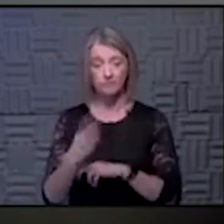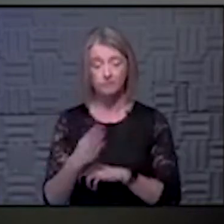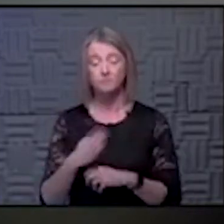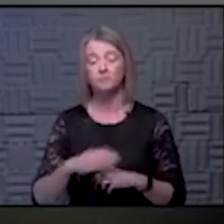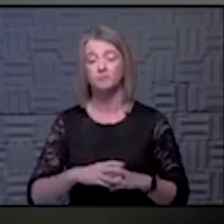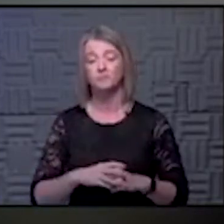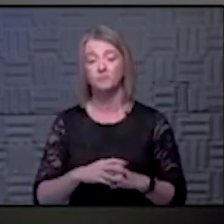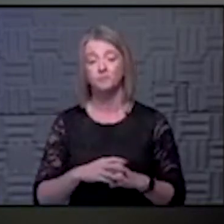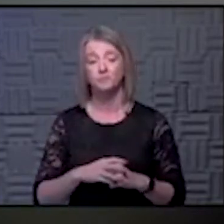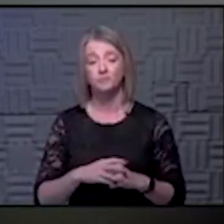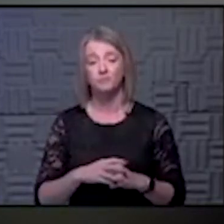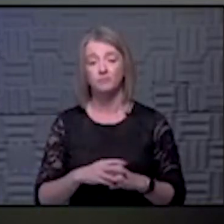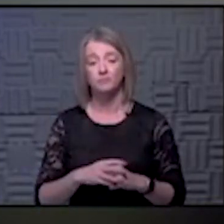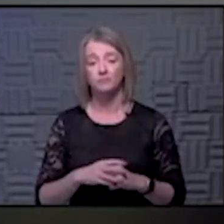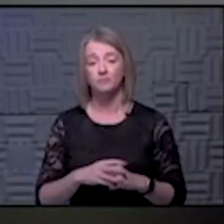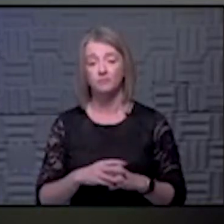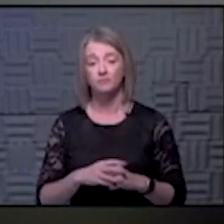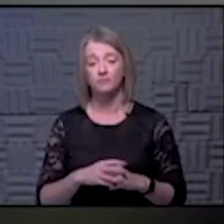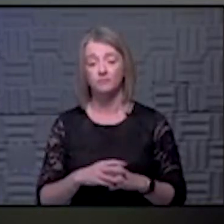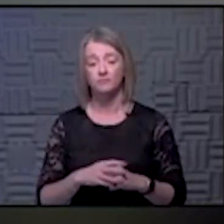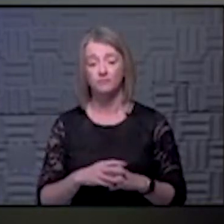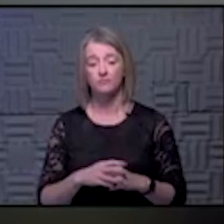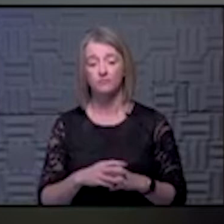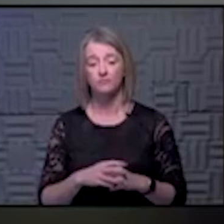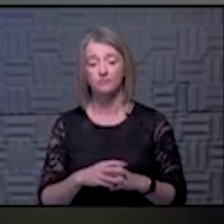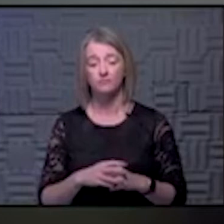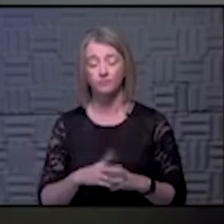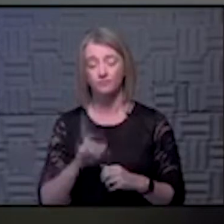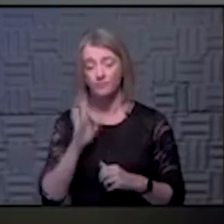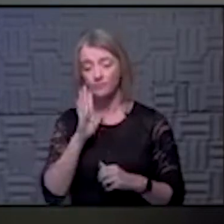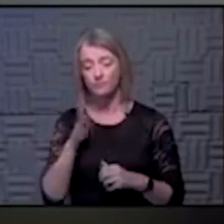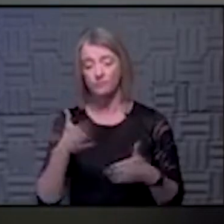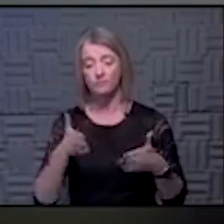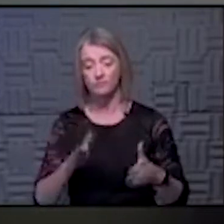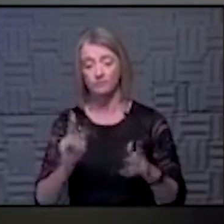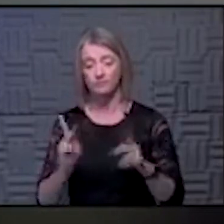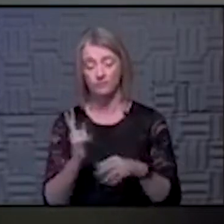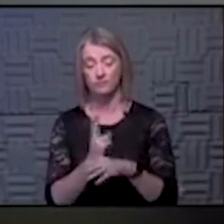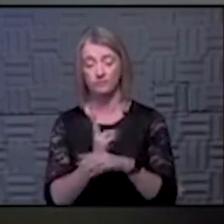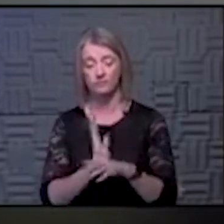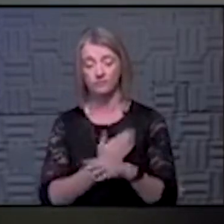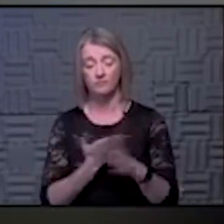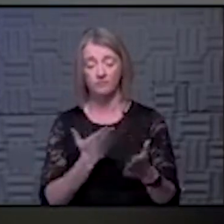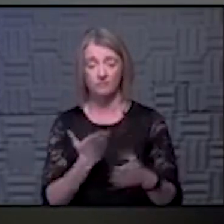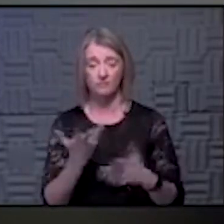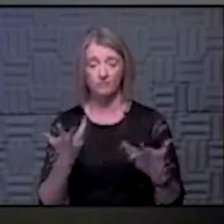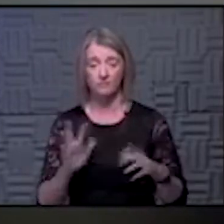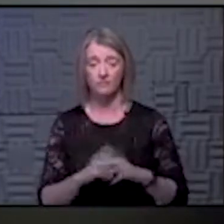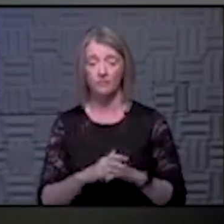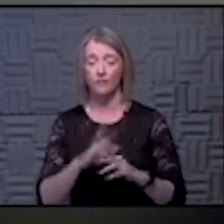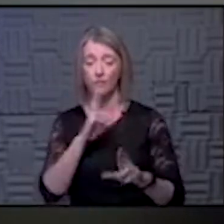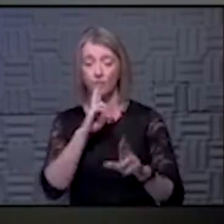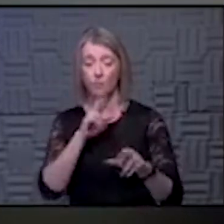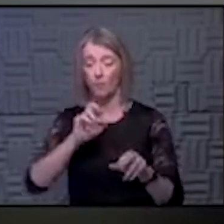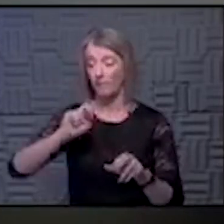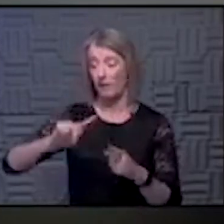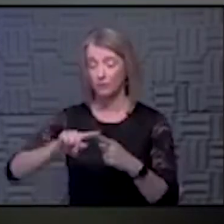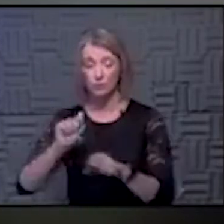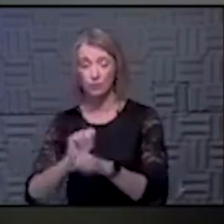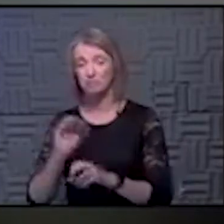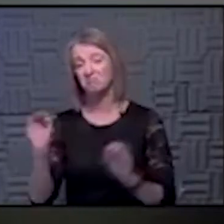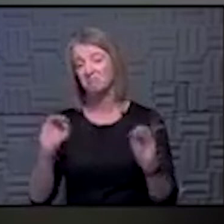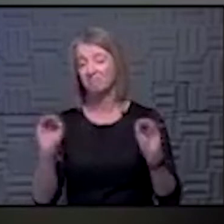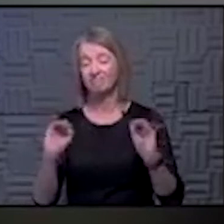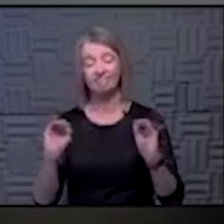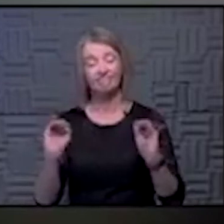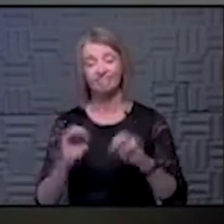employers beyond just kind of the agreement that they will allow people to use our services. And so we don't report anything back. And it